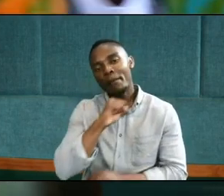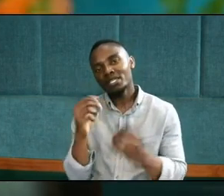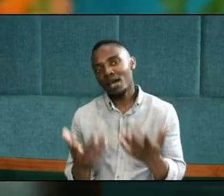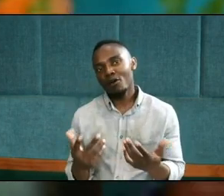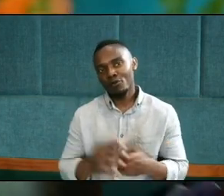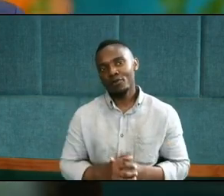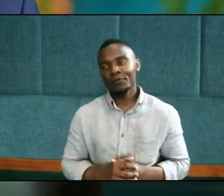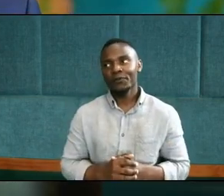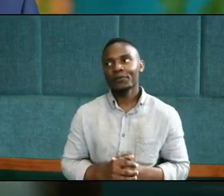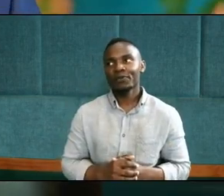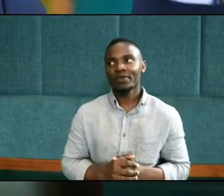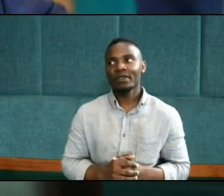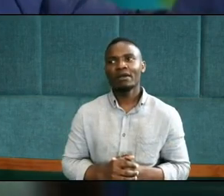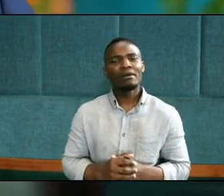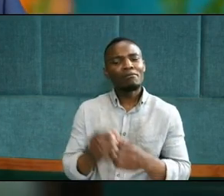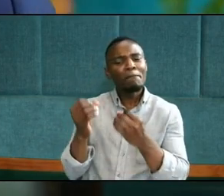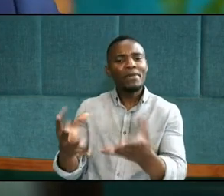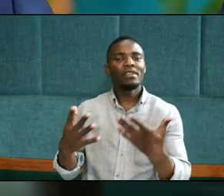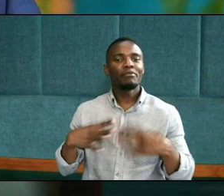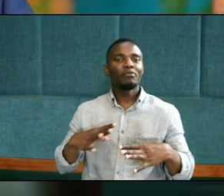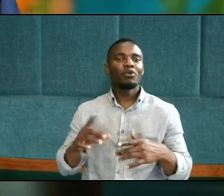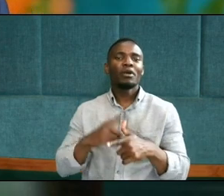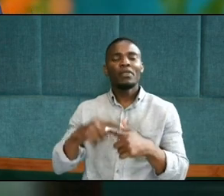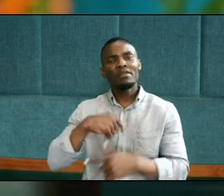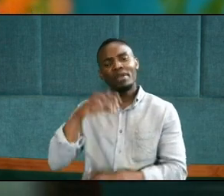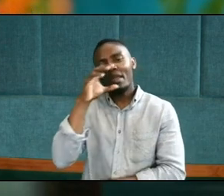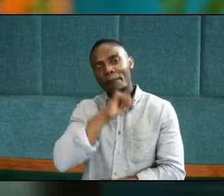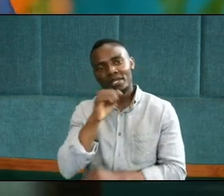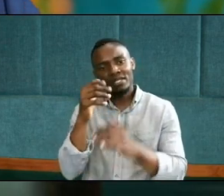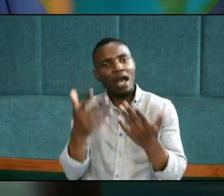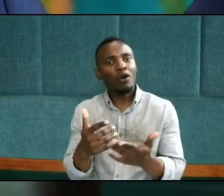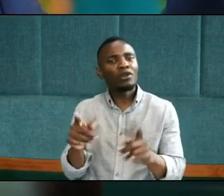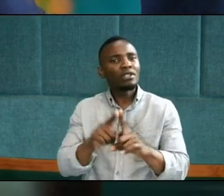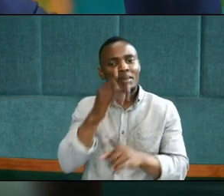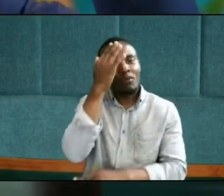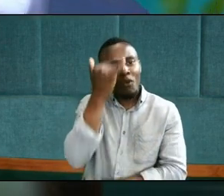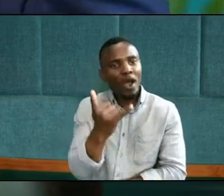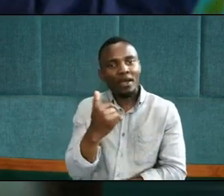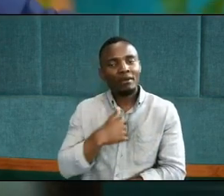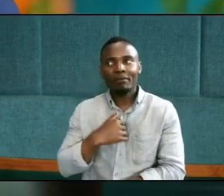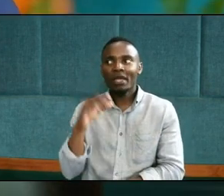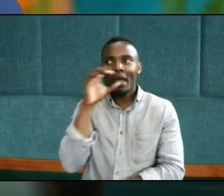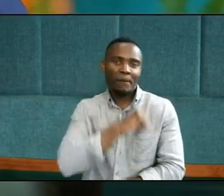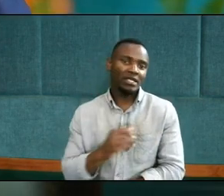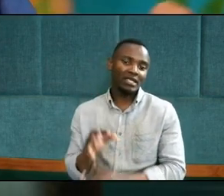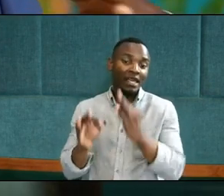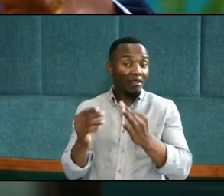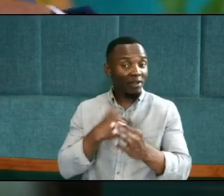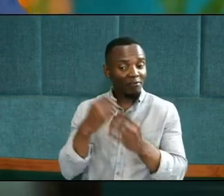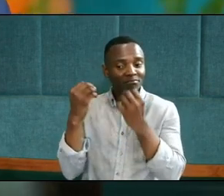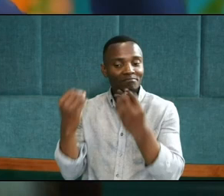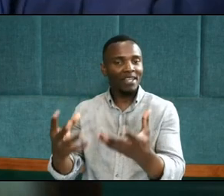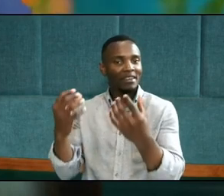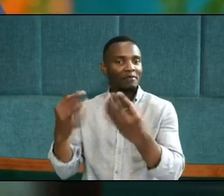How can I miss all these many people? How could I miss? Why should I miss? If there are people that are numberless, people